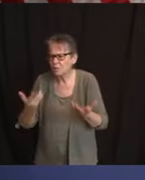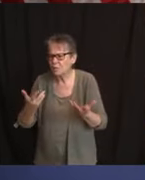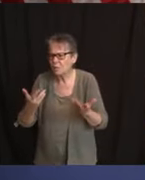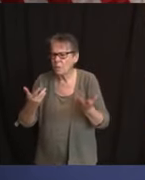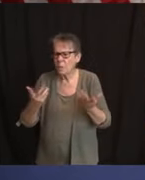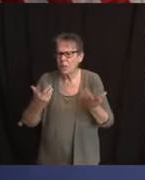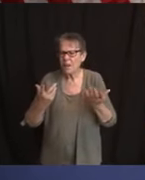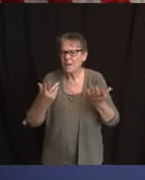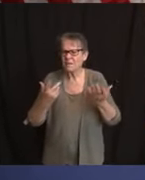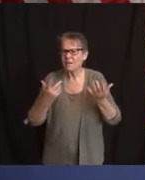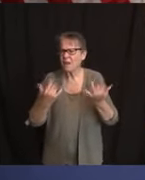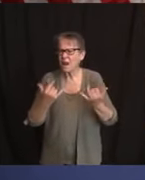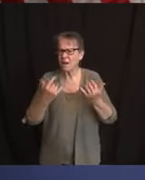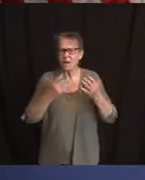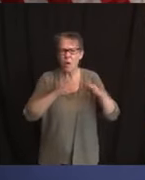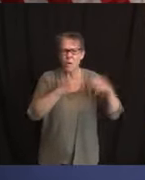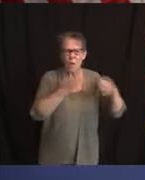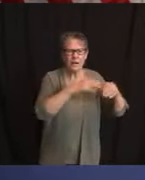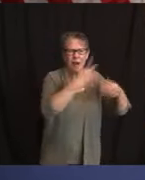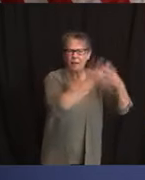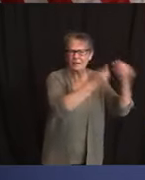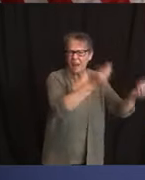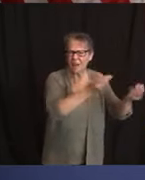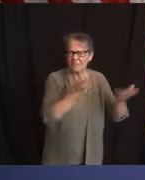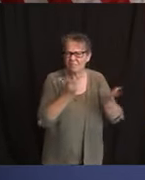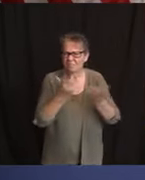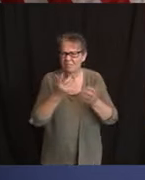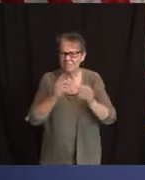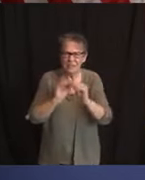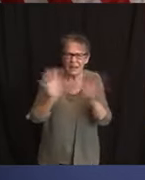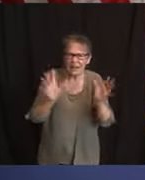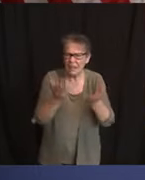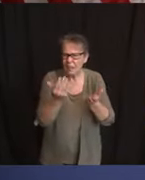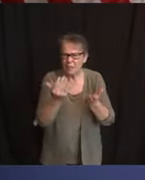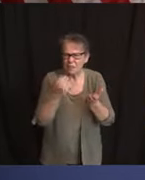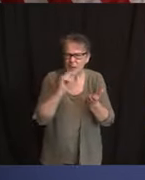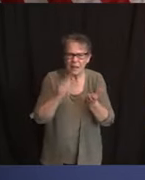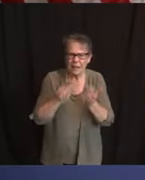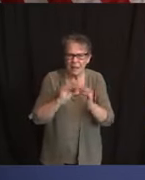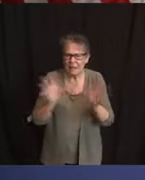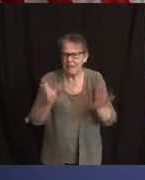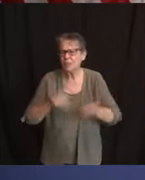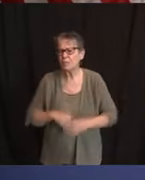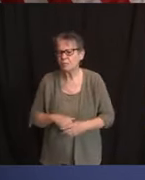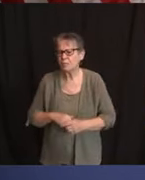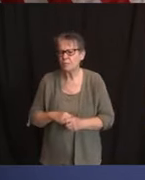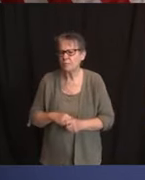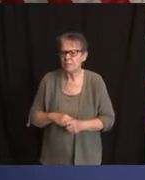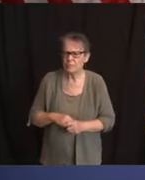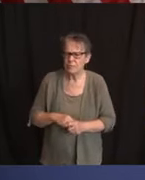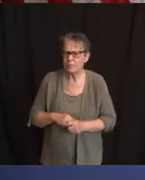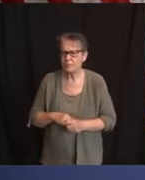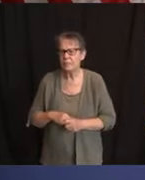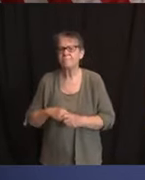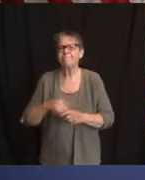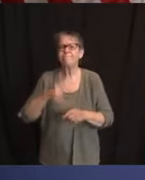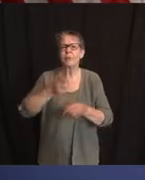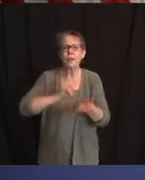in long-term care facilities, that doesn't include, obviously, necessarily prison community, et cetera.